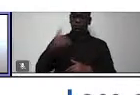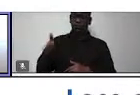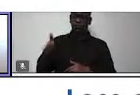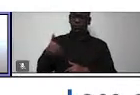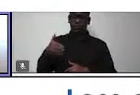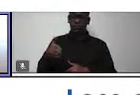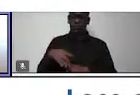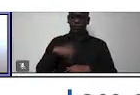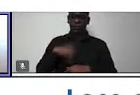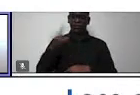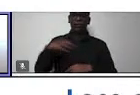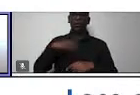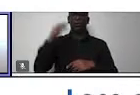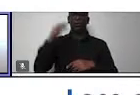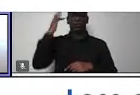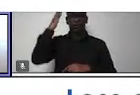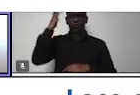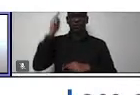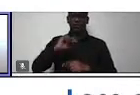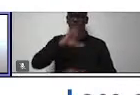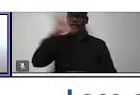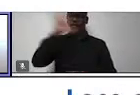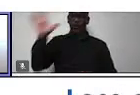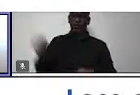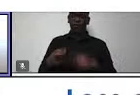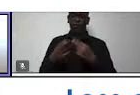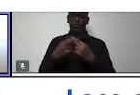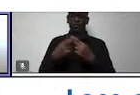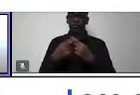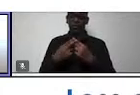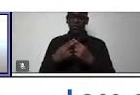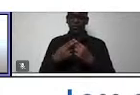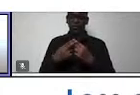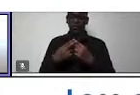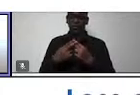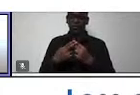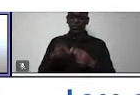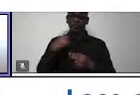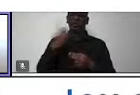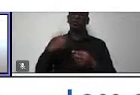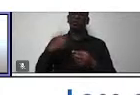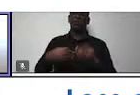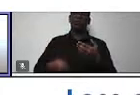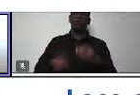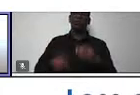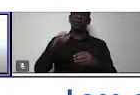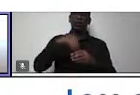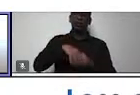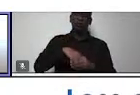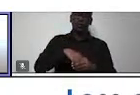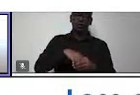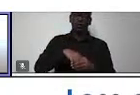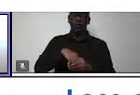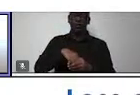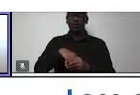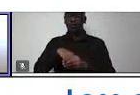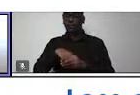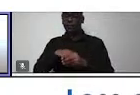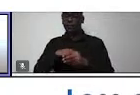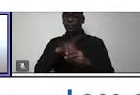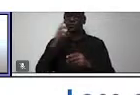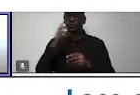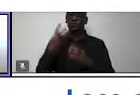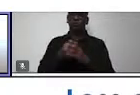consideration is the fact that African Union Commission has made a proposal for inclusive arrangements within the US. And the